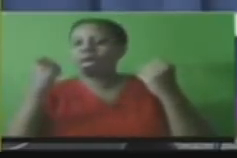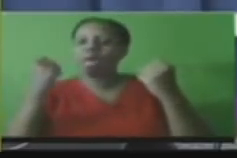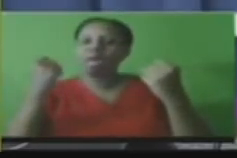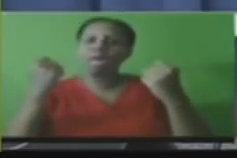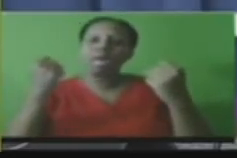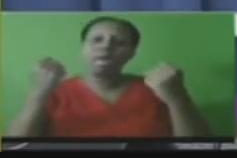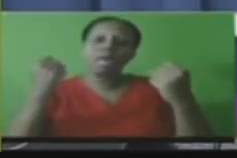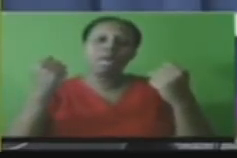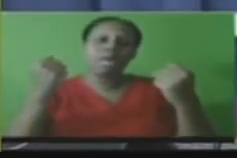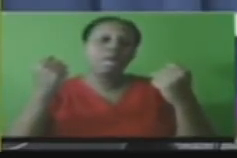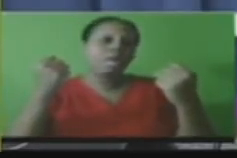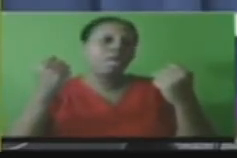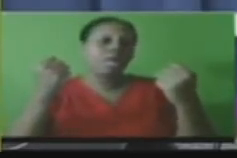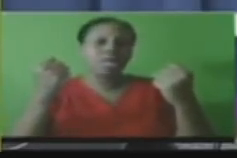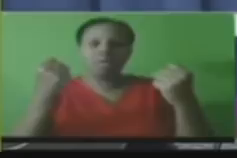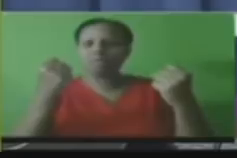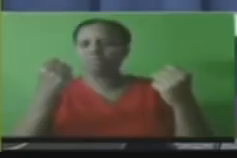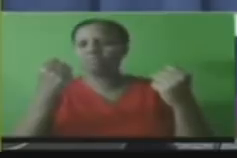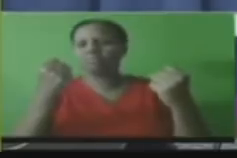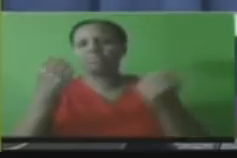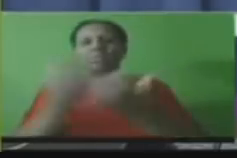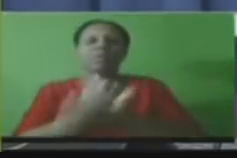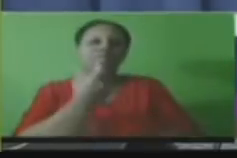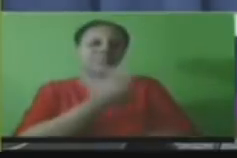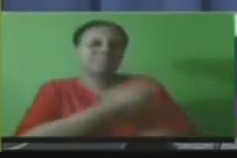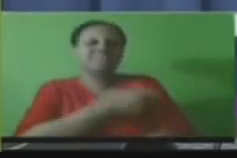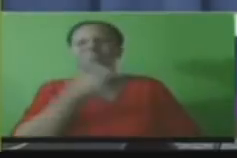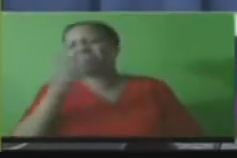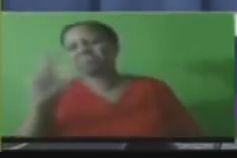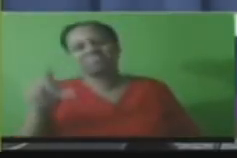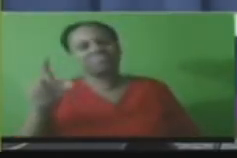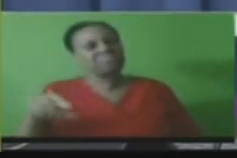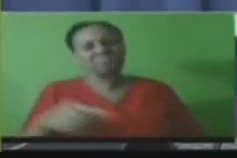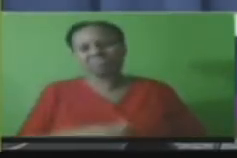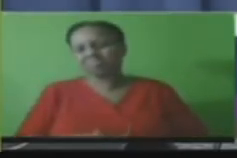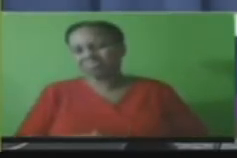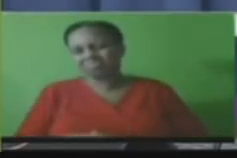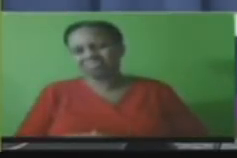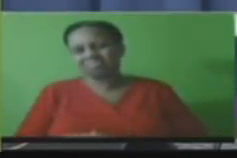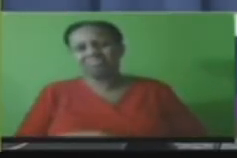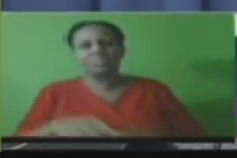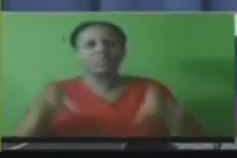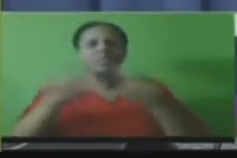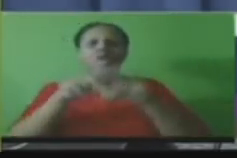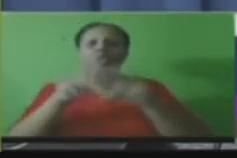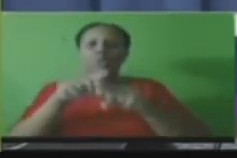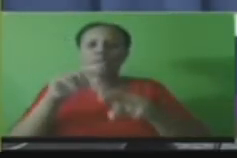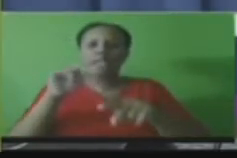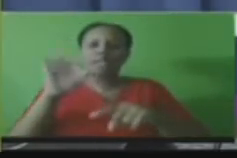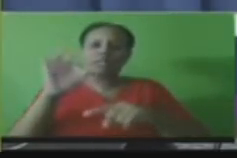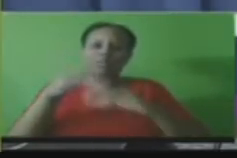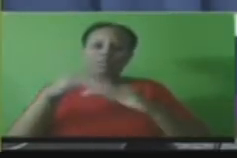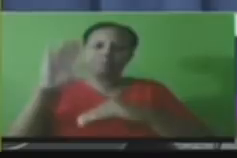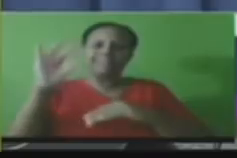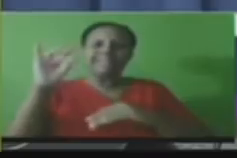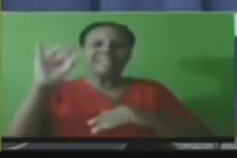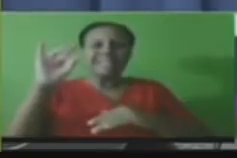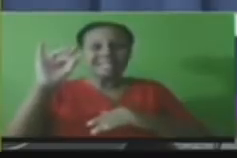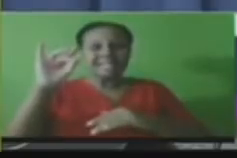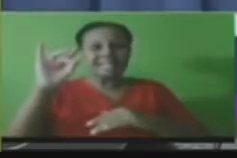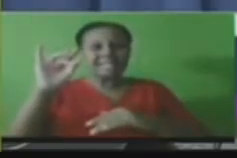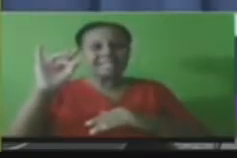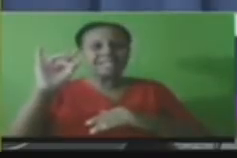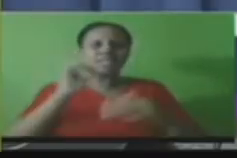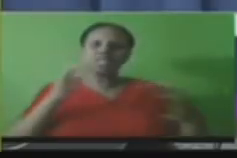is no more restriction as long as you are over 18 and not pregnant. or if your doctor advises you against